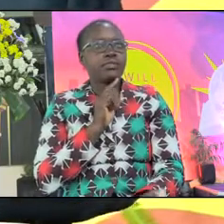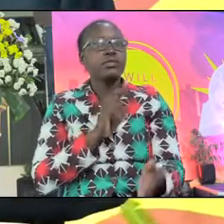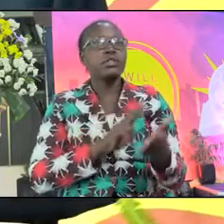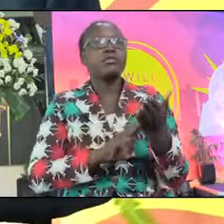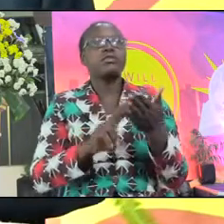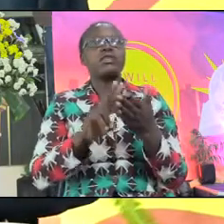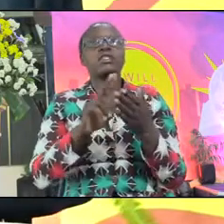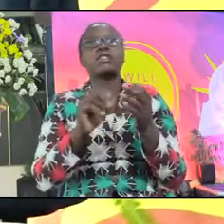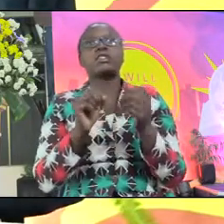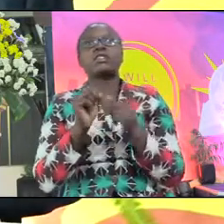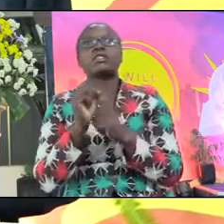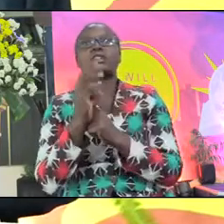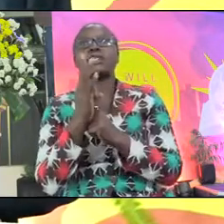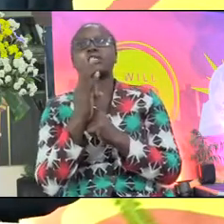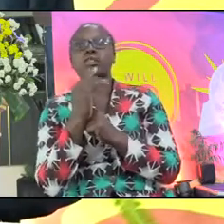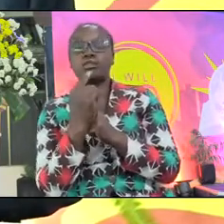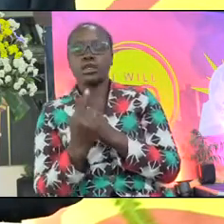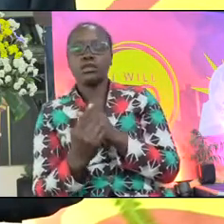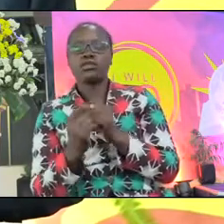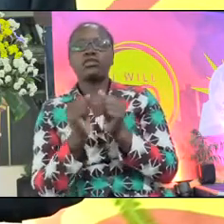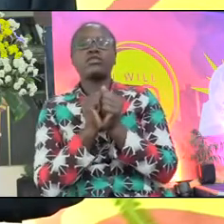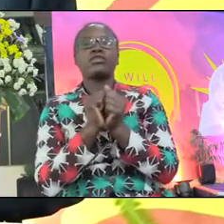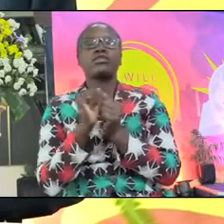verses 13 through